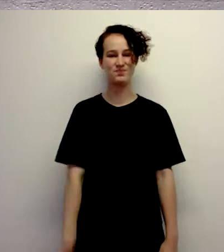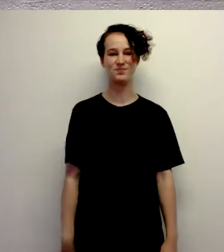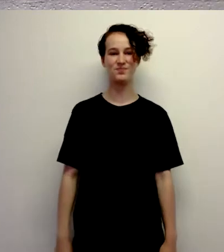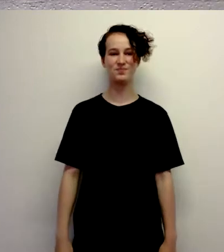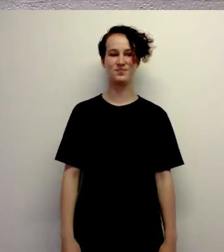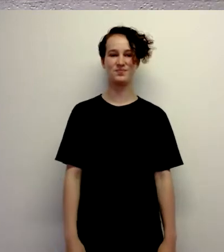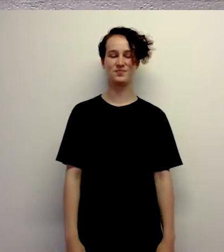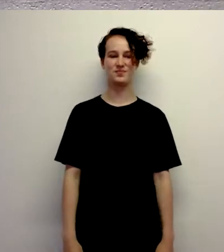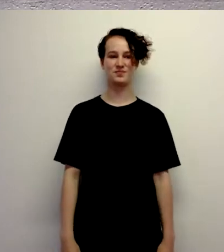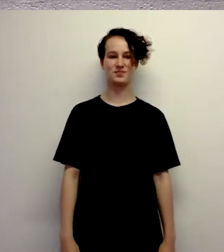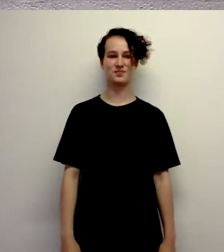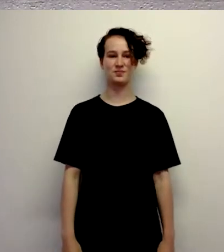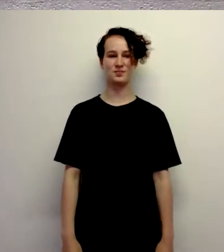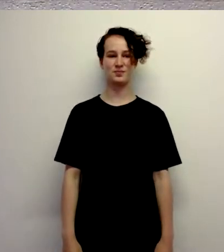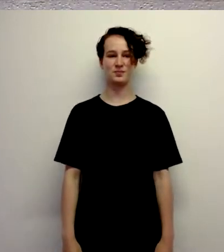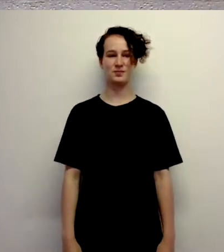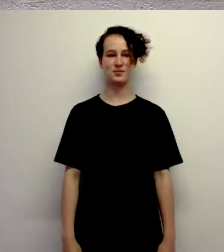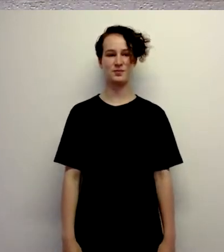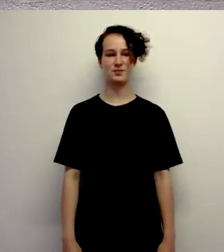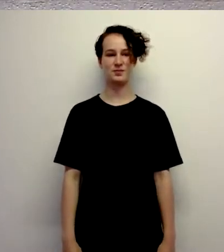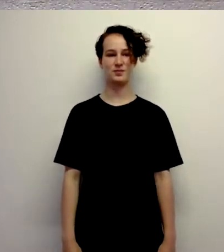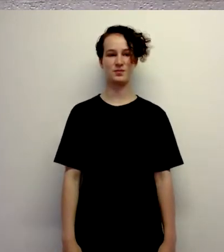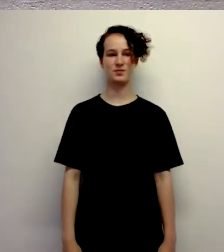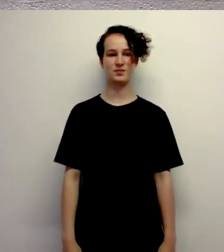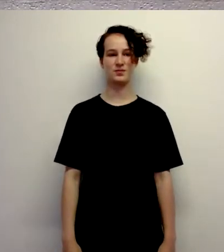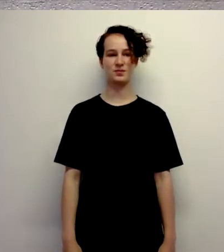That was fun. Open up